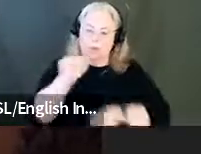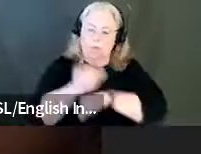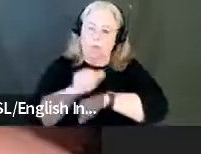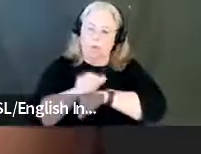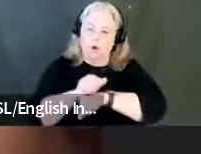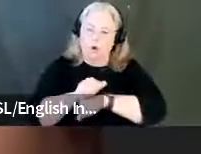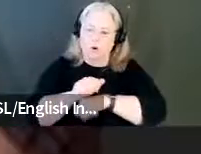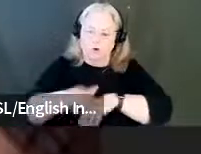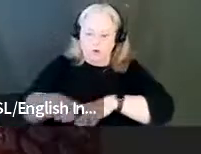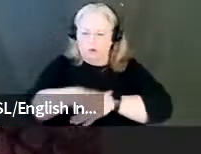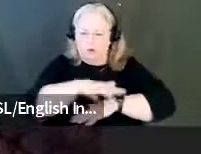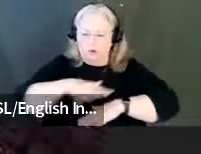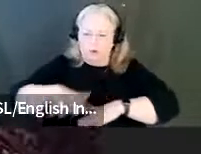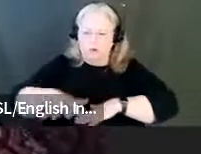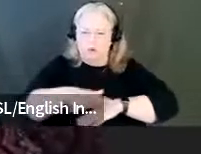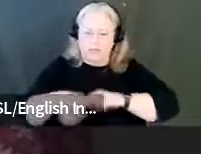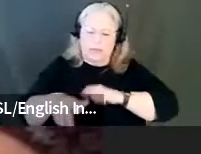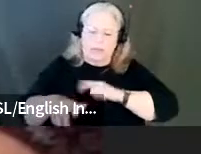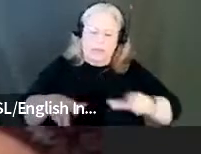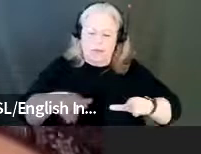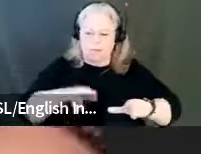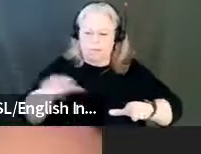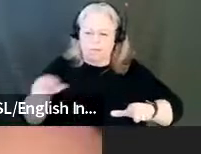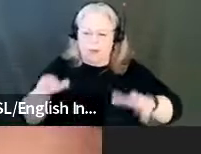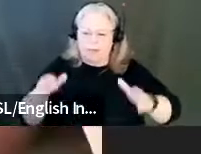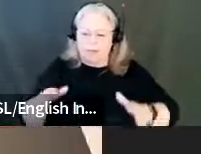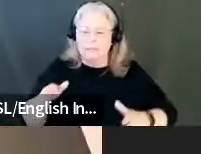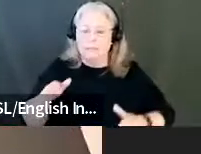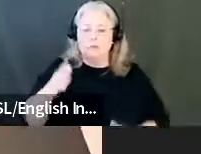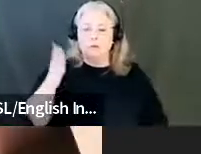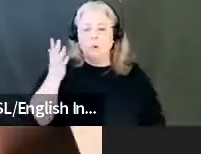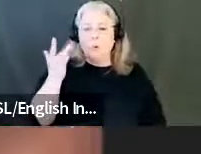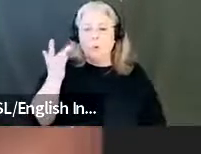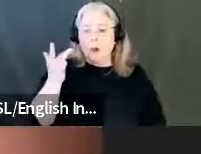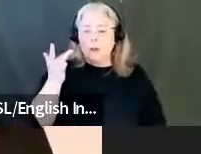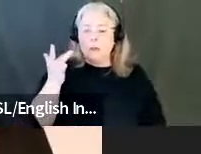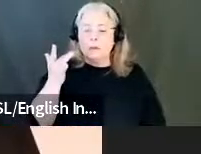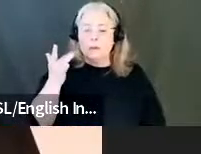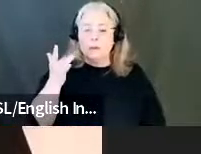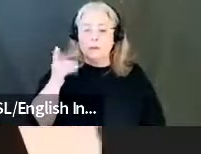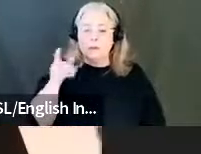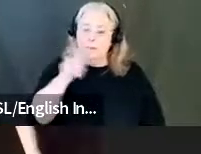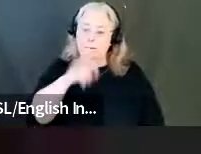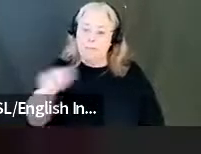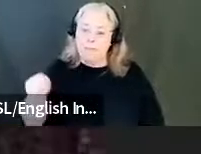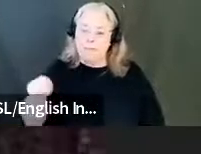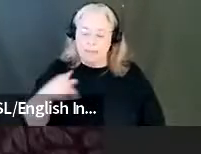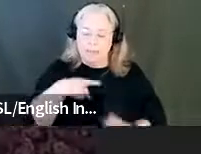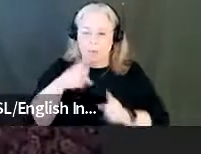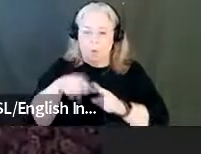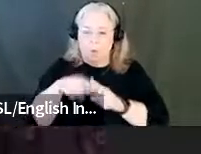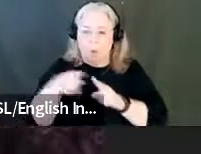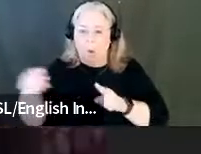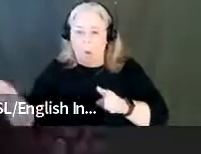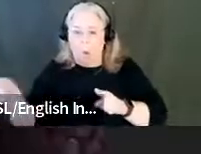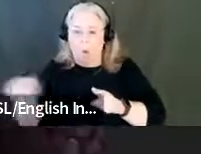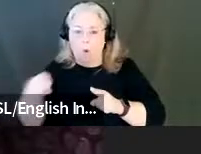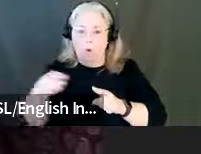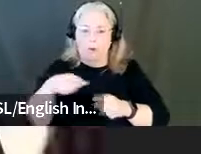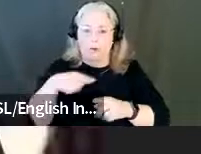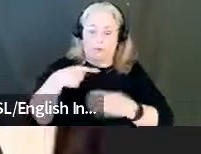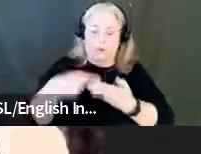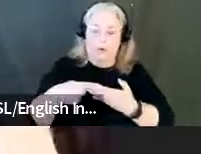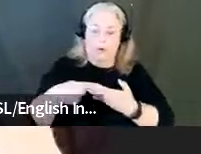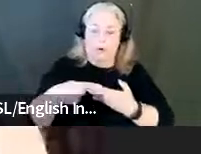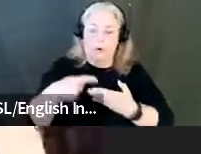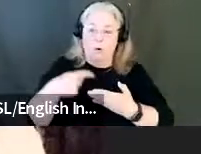that their left and their right. And the reason for that is you could have pens that roll away on you, and when it hits the Locklip rug gripper